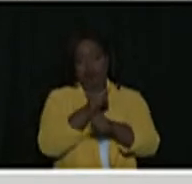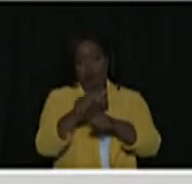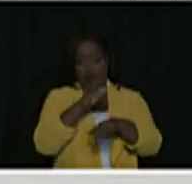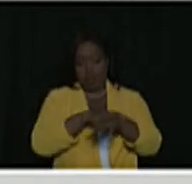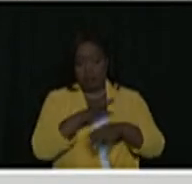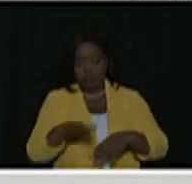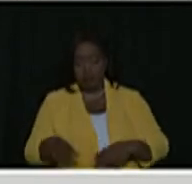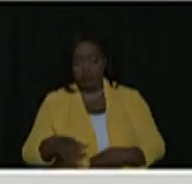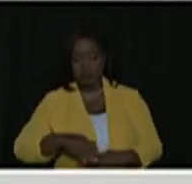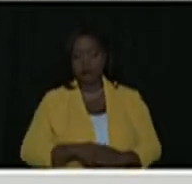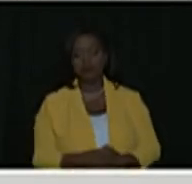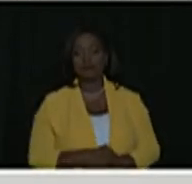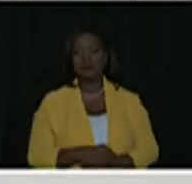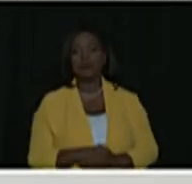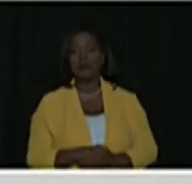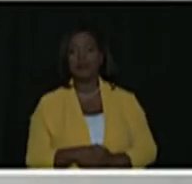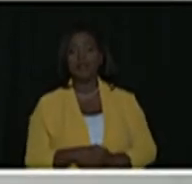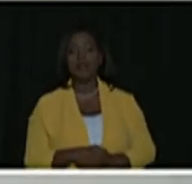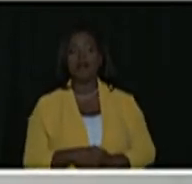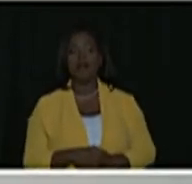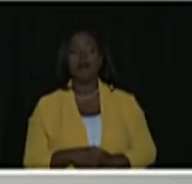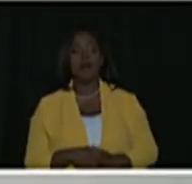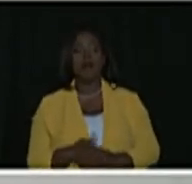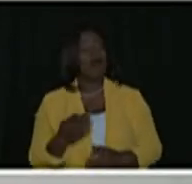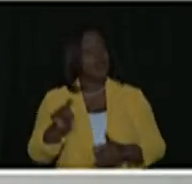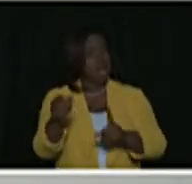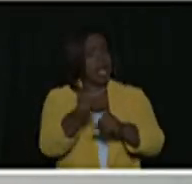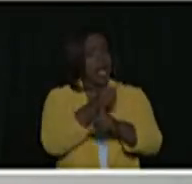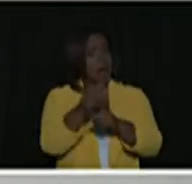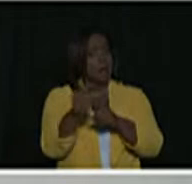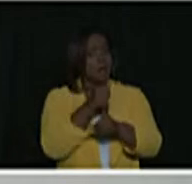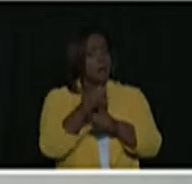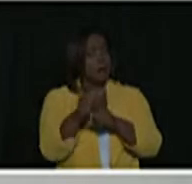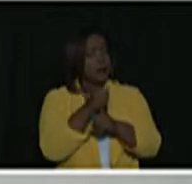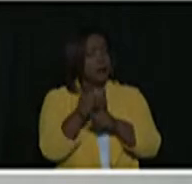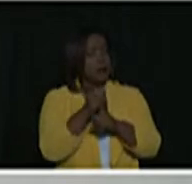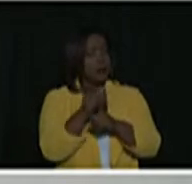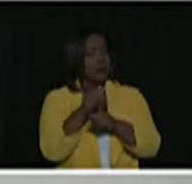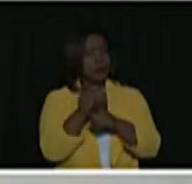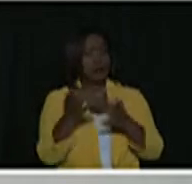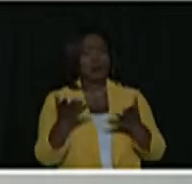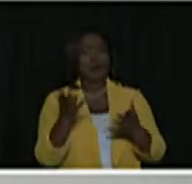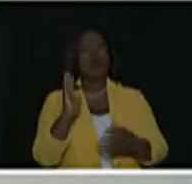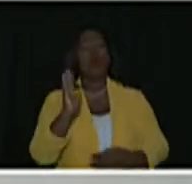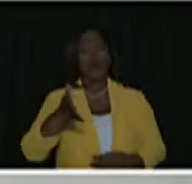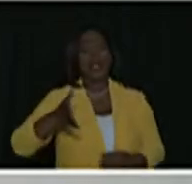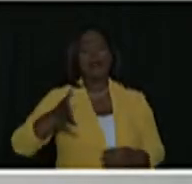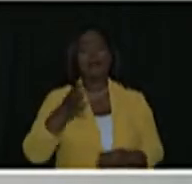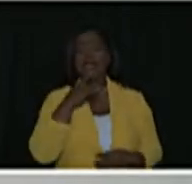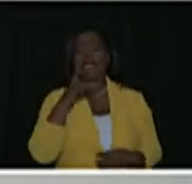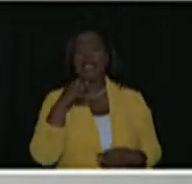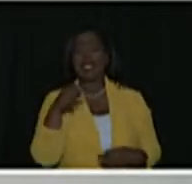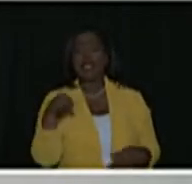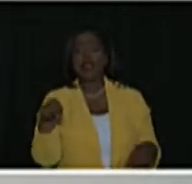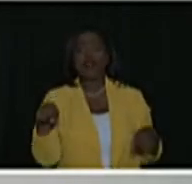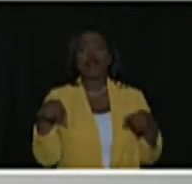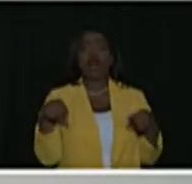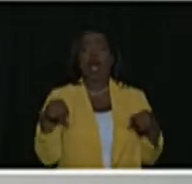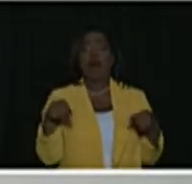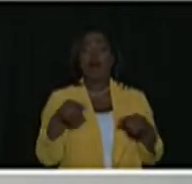the abuse, essentially, what we're talking about, the impact is going to be trauma, right? So trauma has